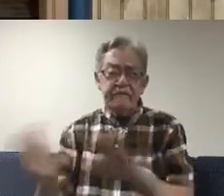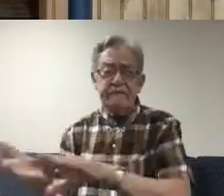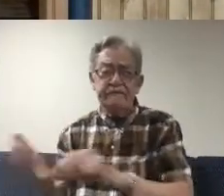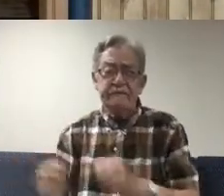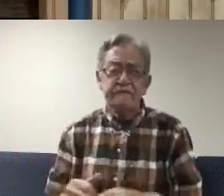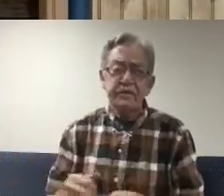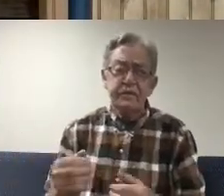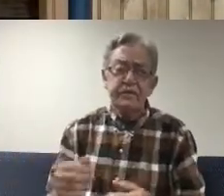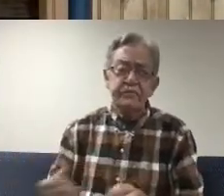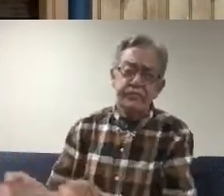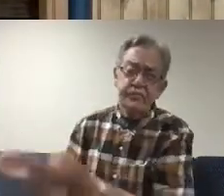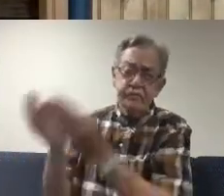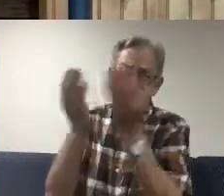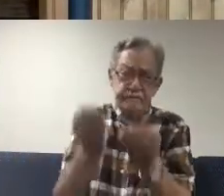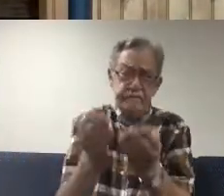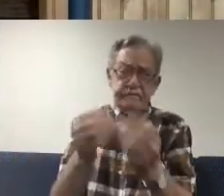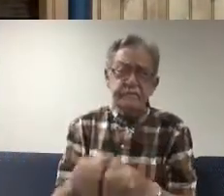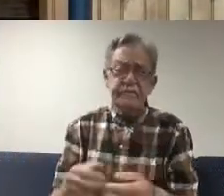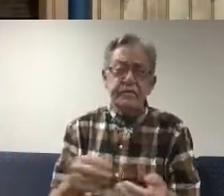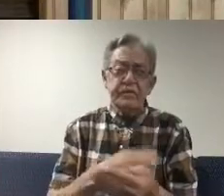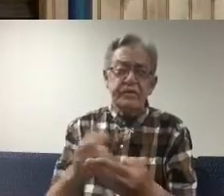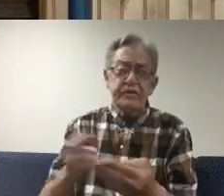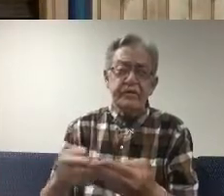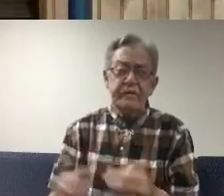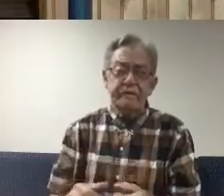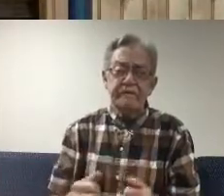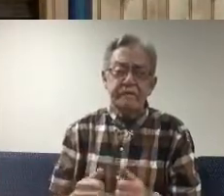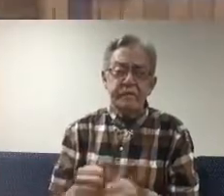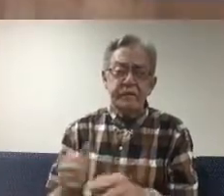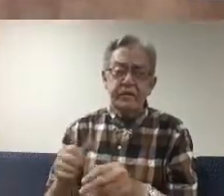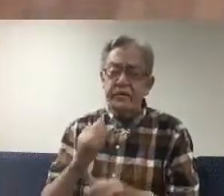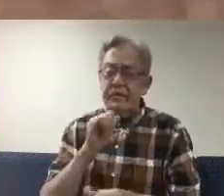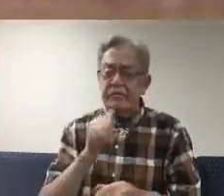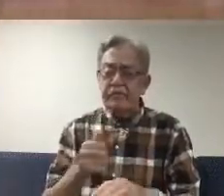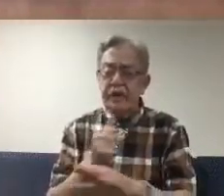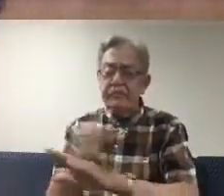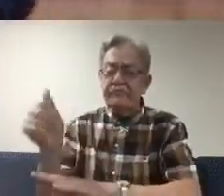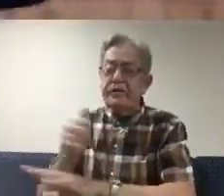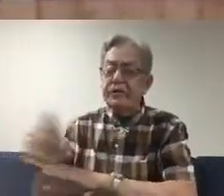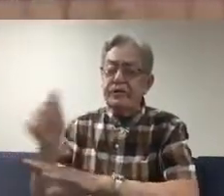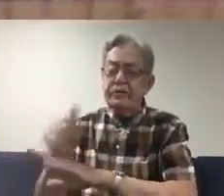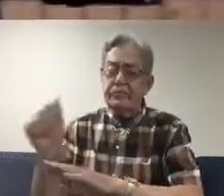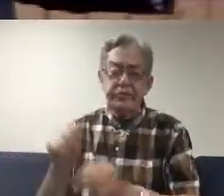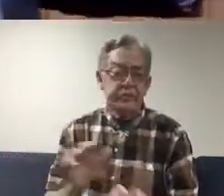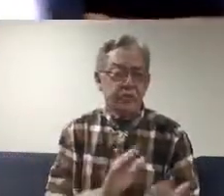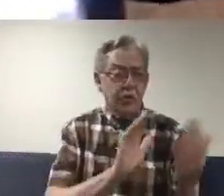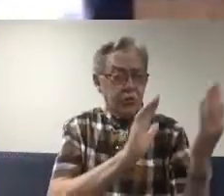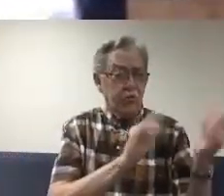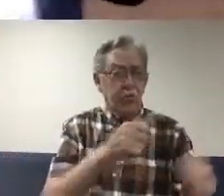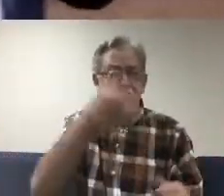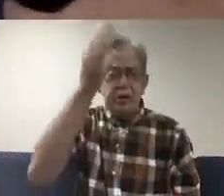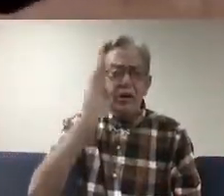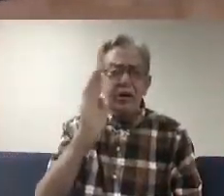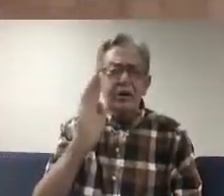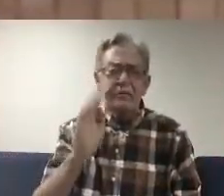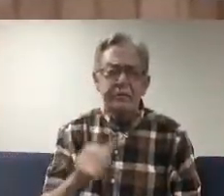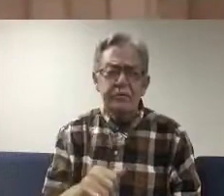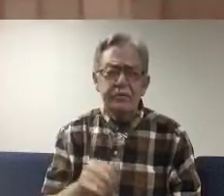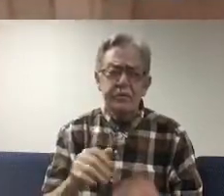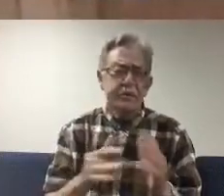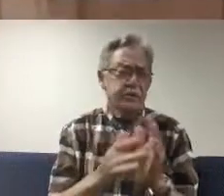all born this way. What we see culture do now is it tries to take those different